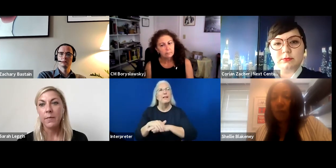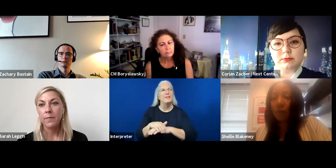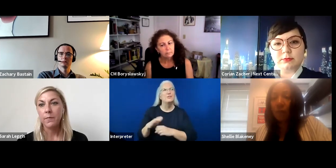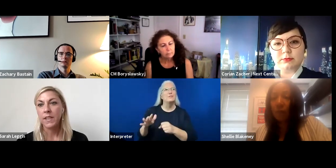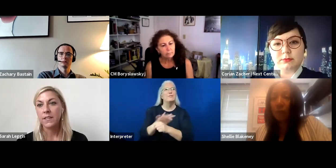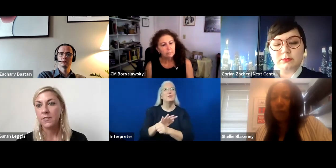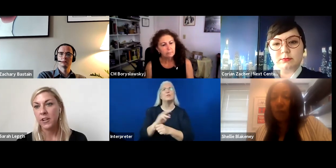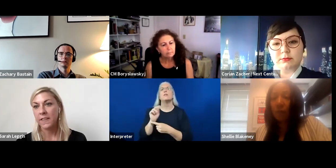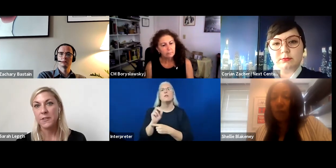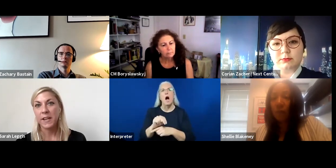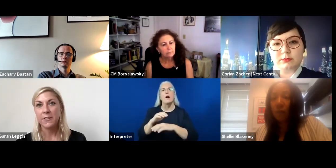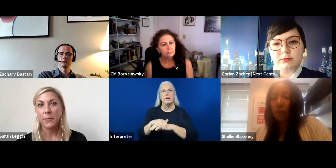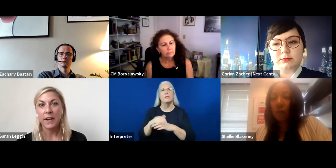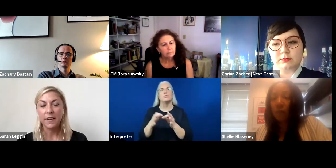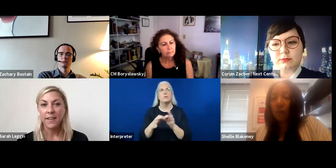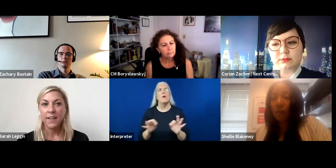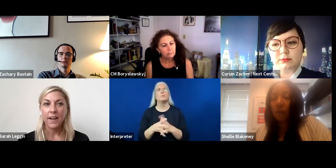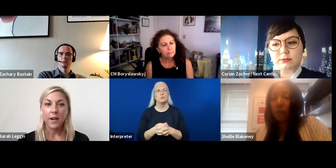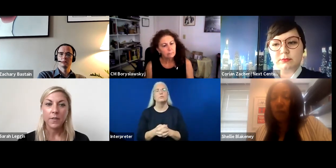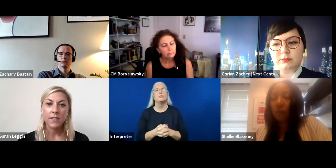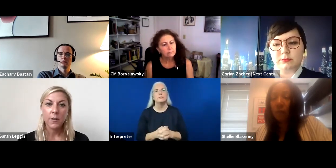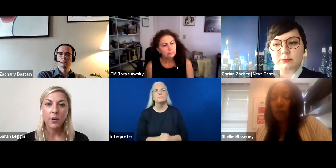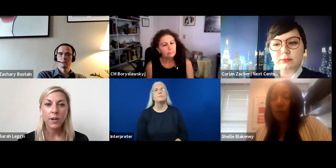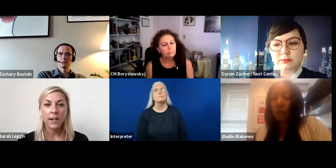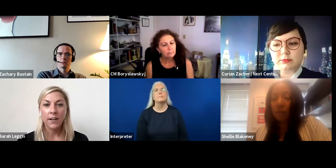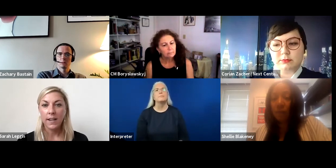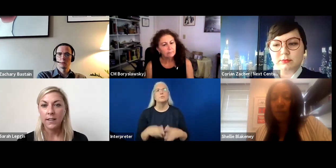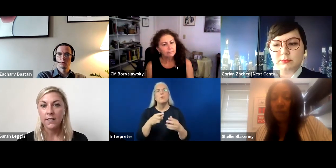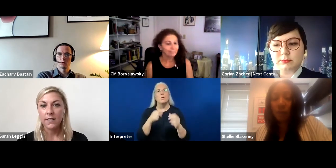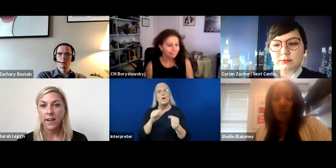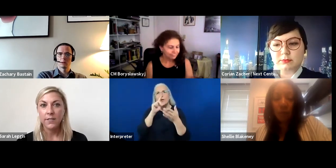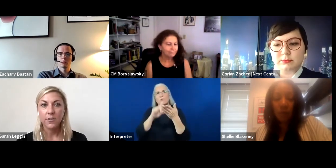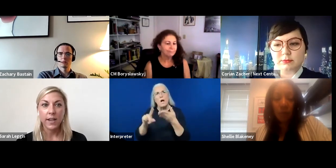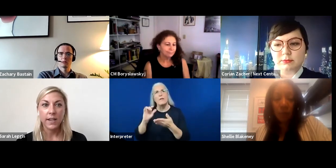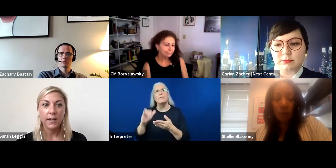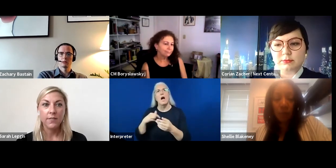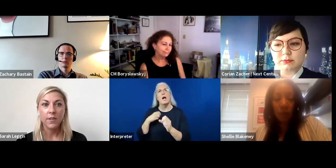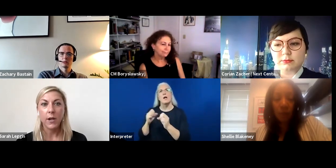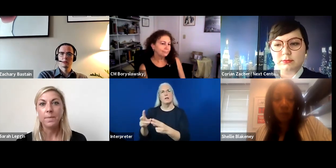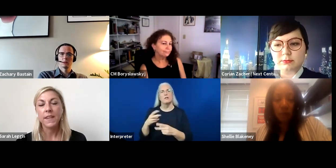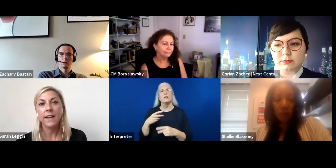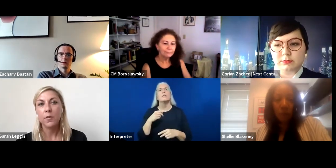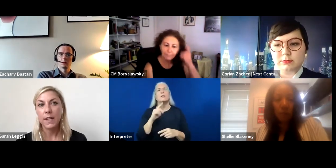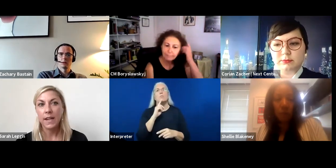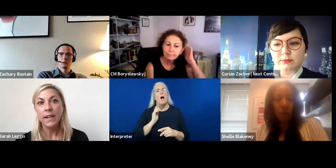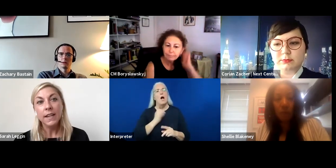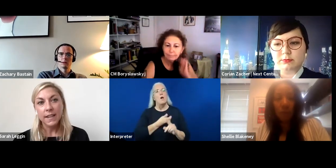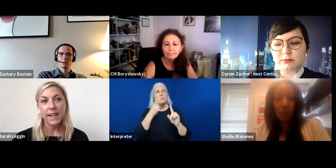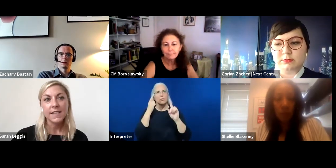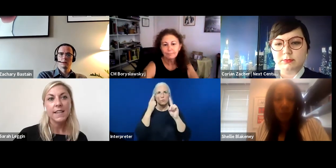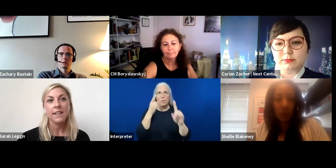So please check those out as well. Because the goal here is to try to get